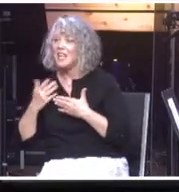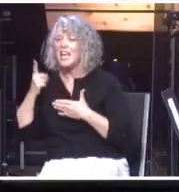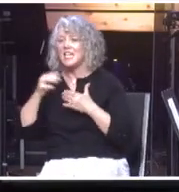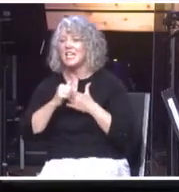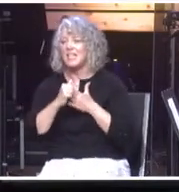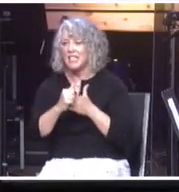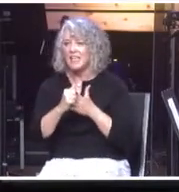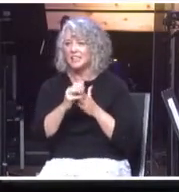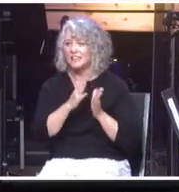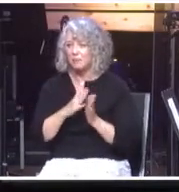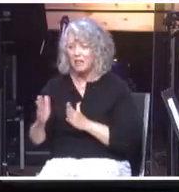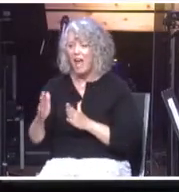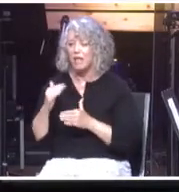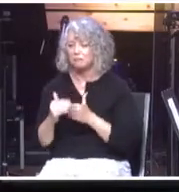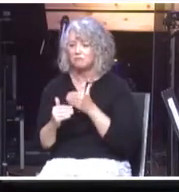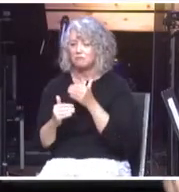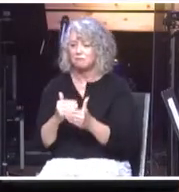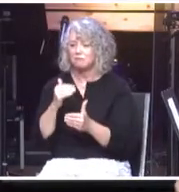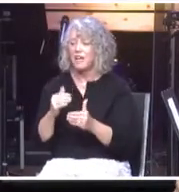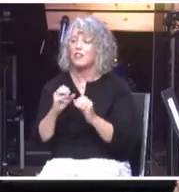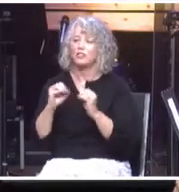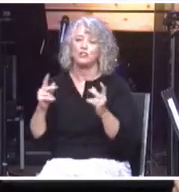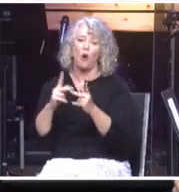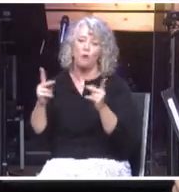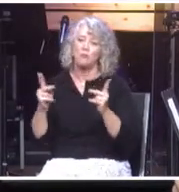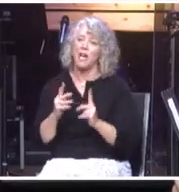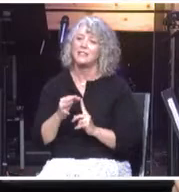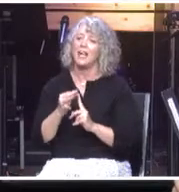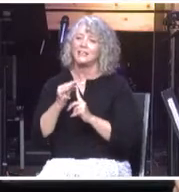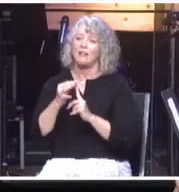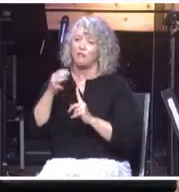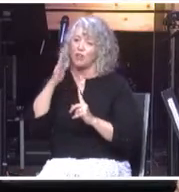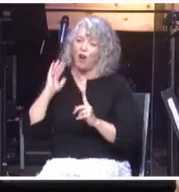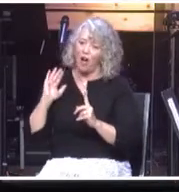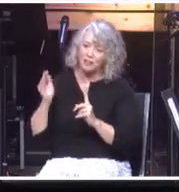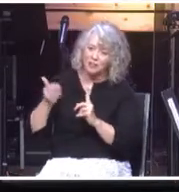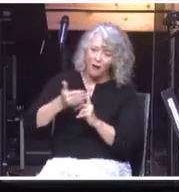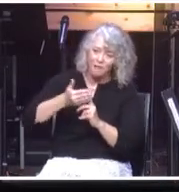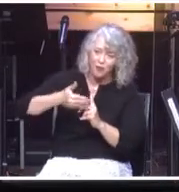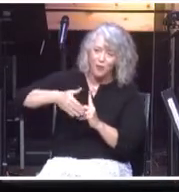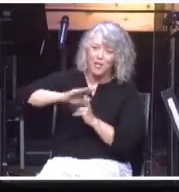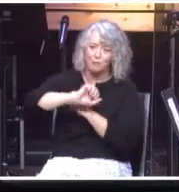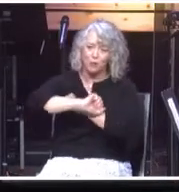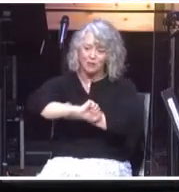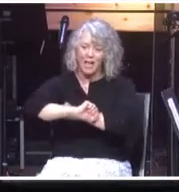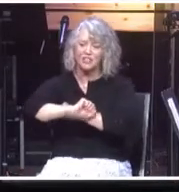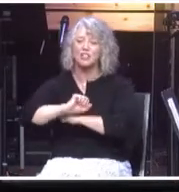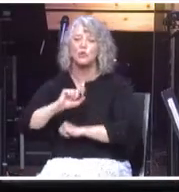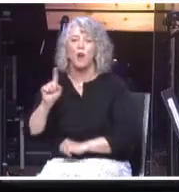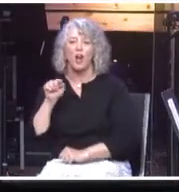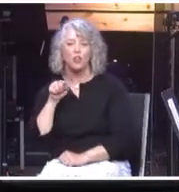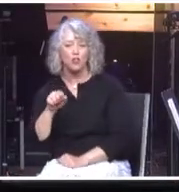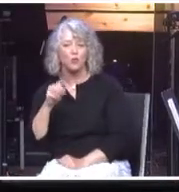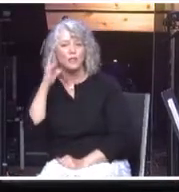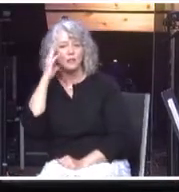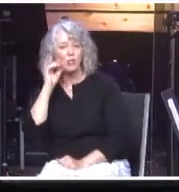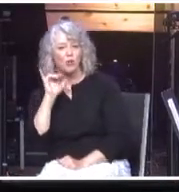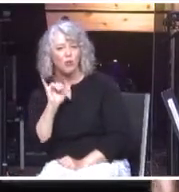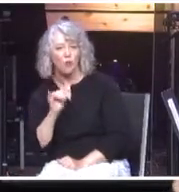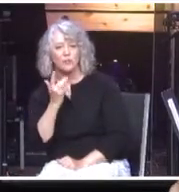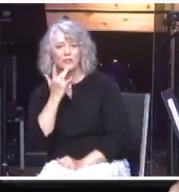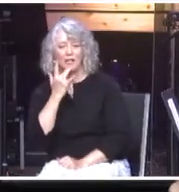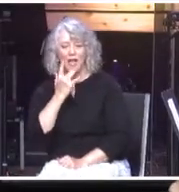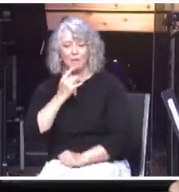There is no place except under the shadow of God's wings that you and I can find these kinds of blessings that are described for